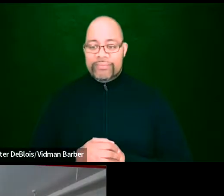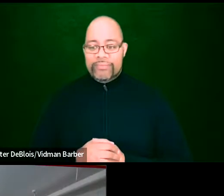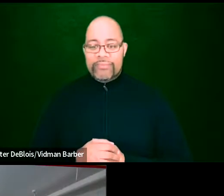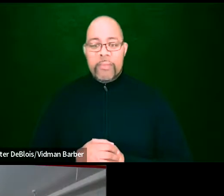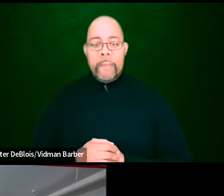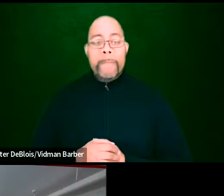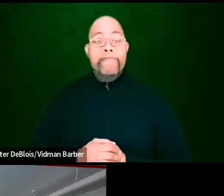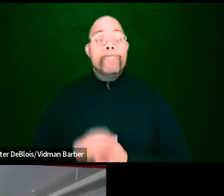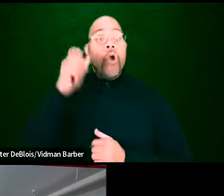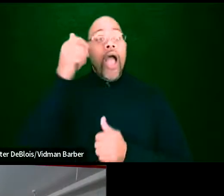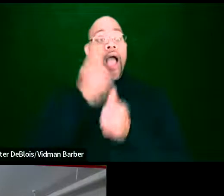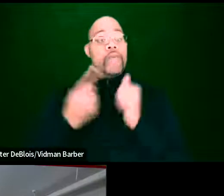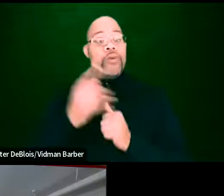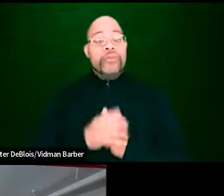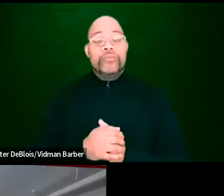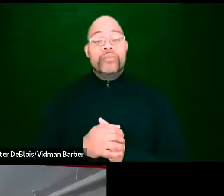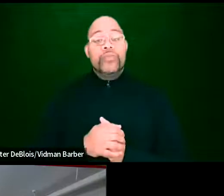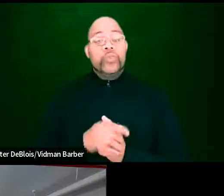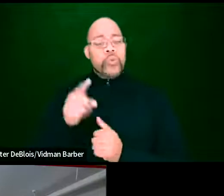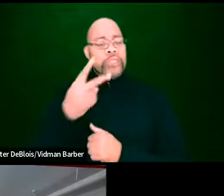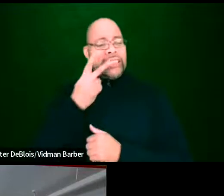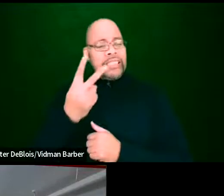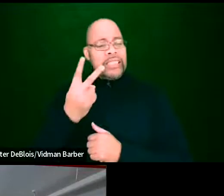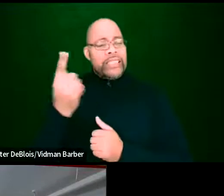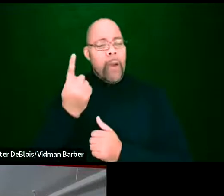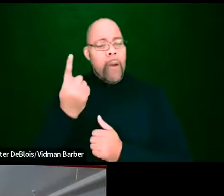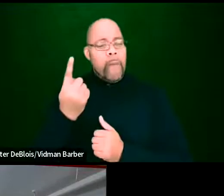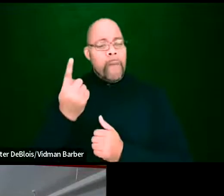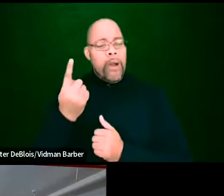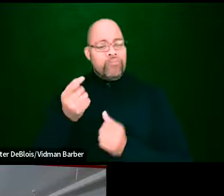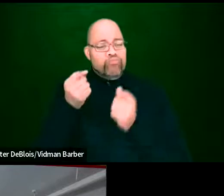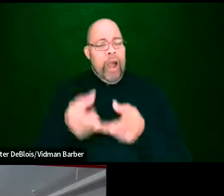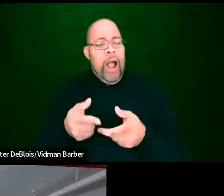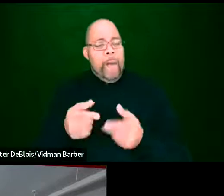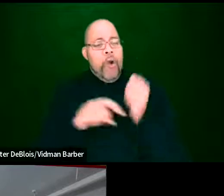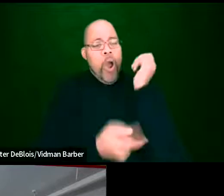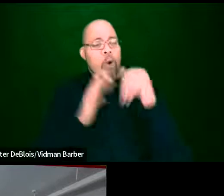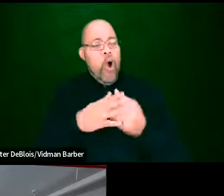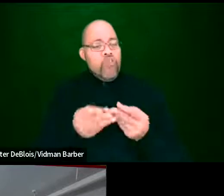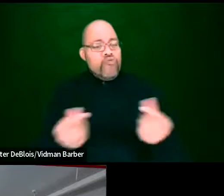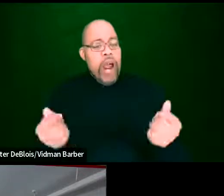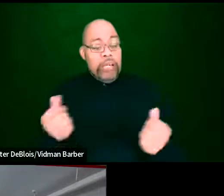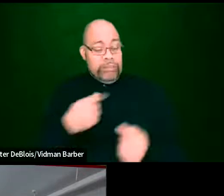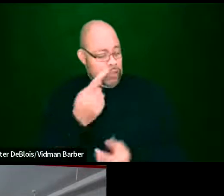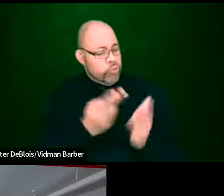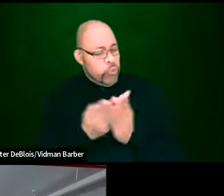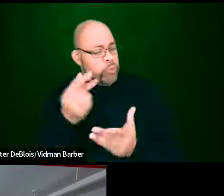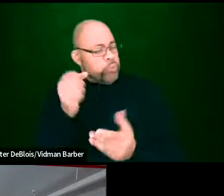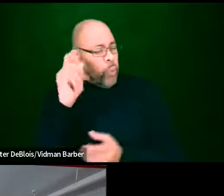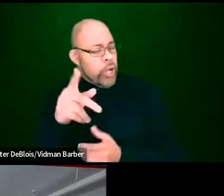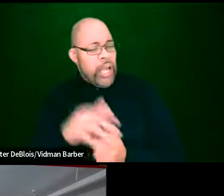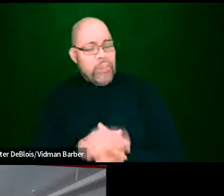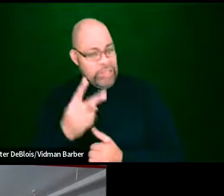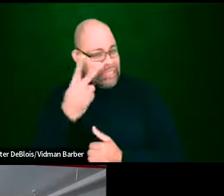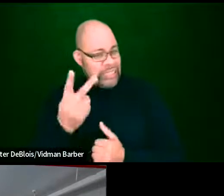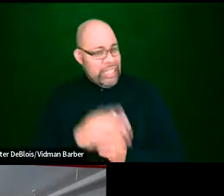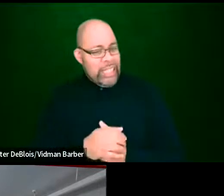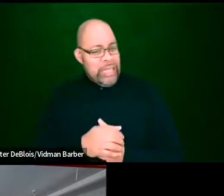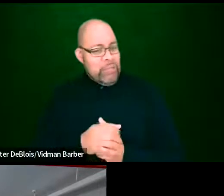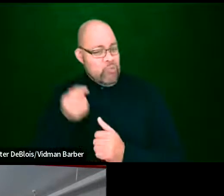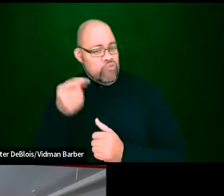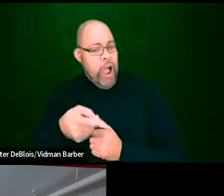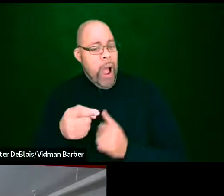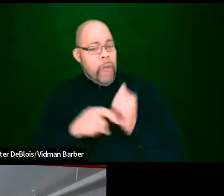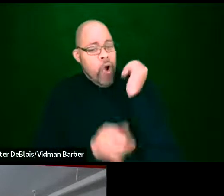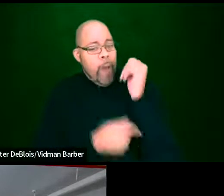Okay, everyone. So, have you ever seen someone drop trash on the ground? You can tell the truth. It's okay. Have you ever seen anybody drop trash on the